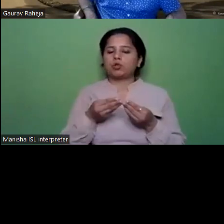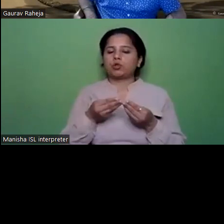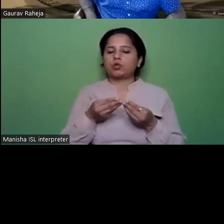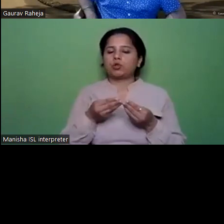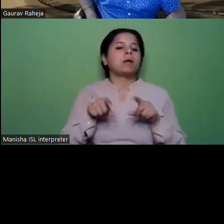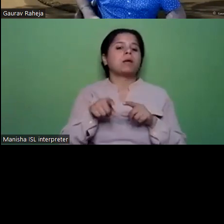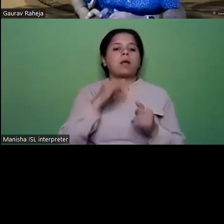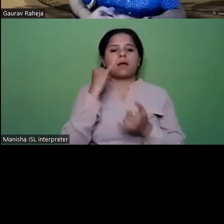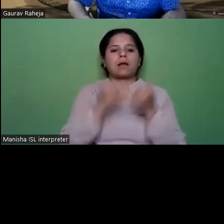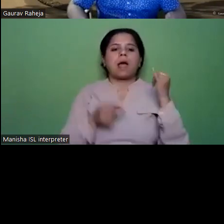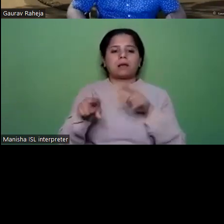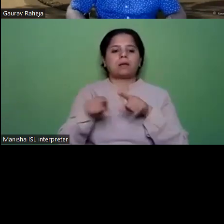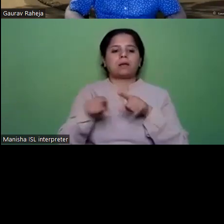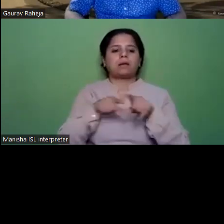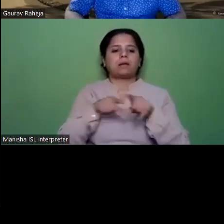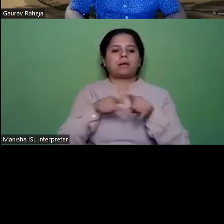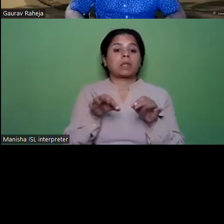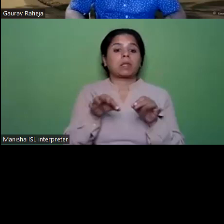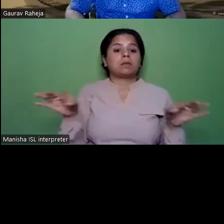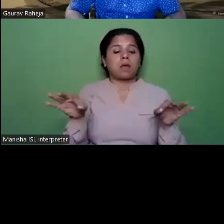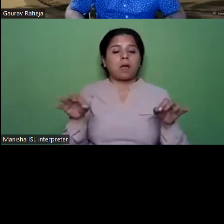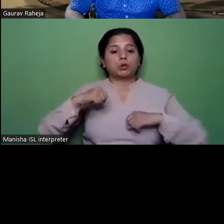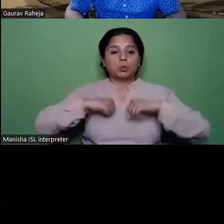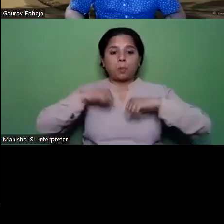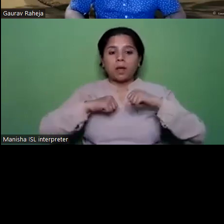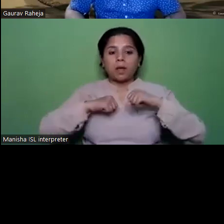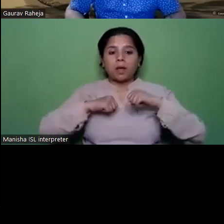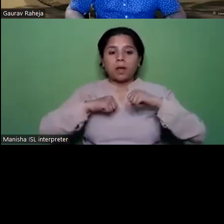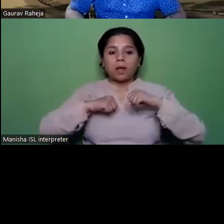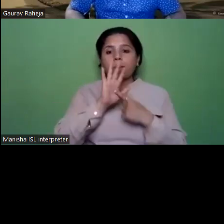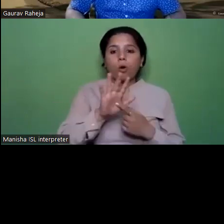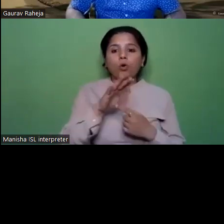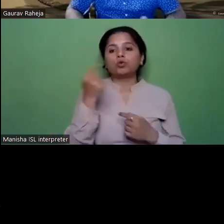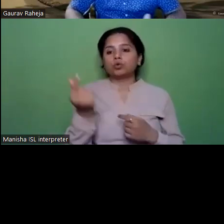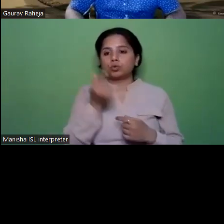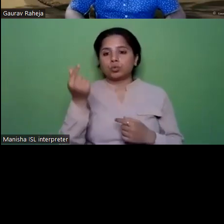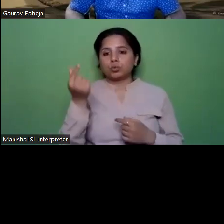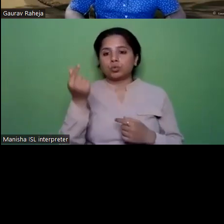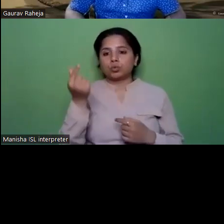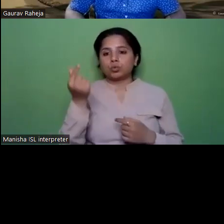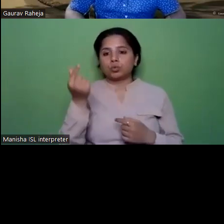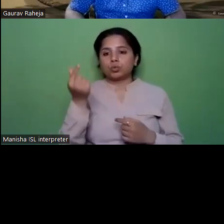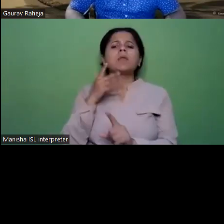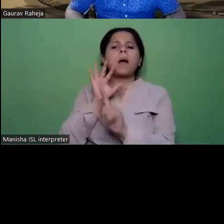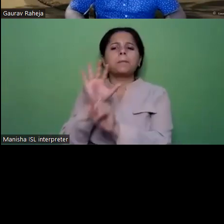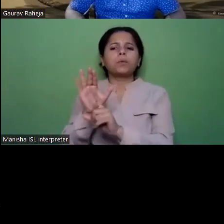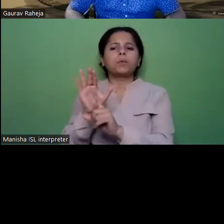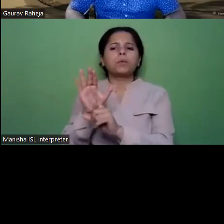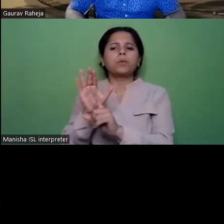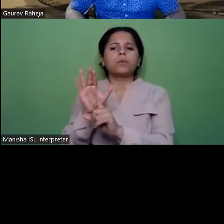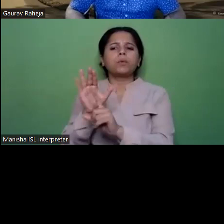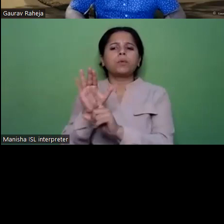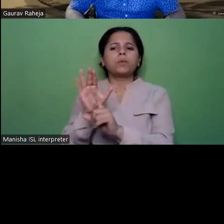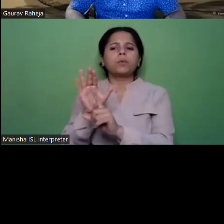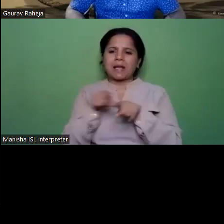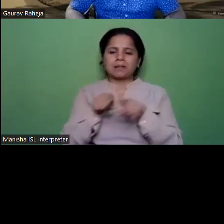example I want to give you here is about size and space for approach and use, which is about a small example is if